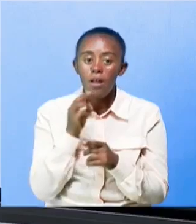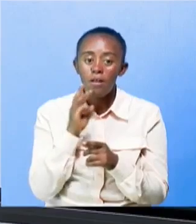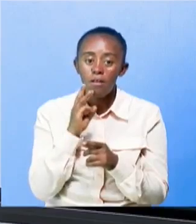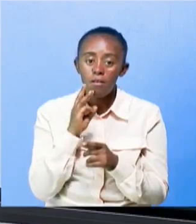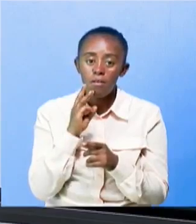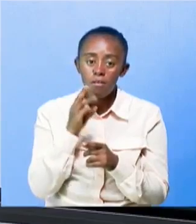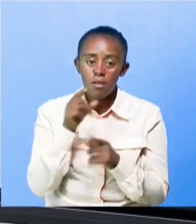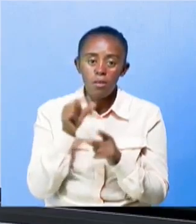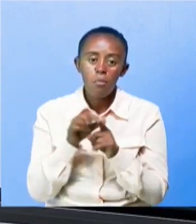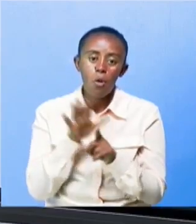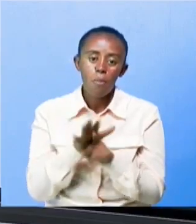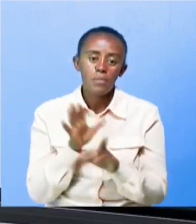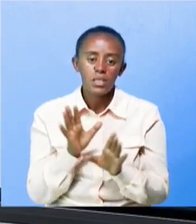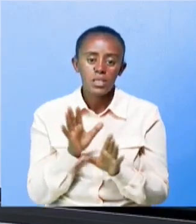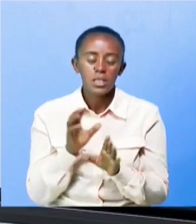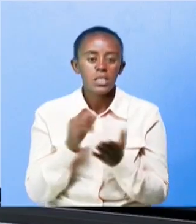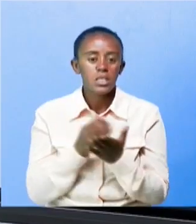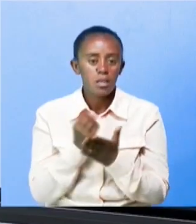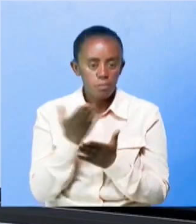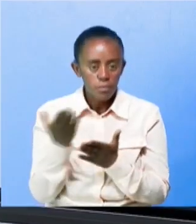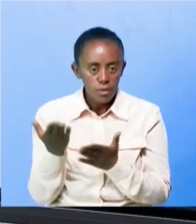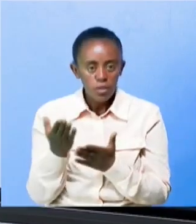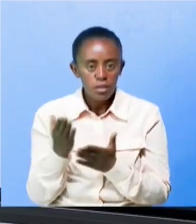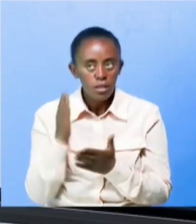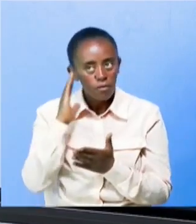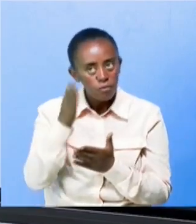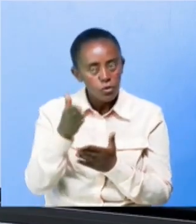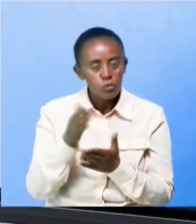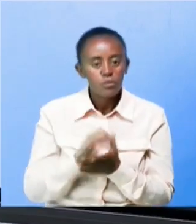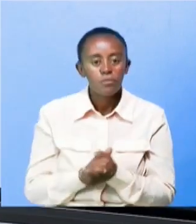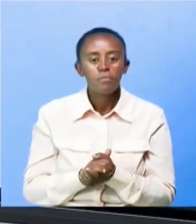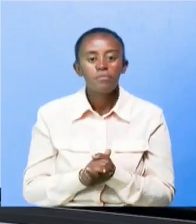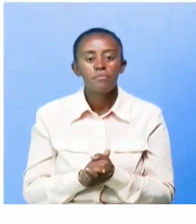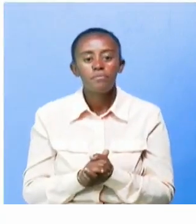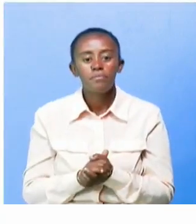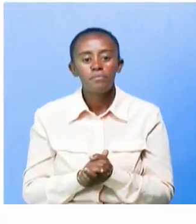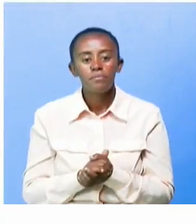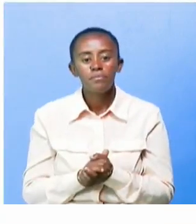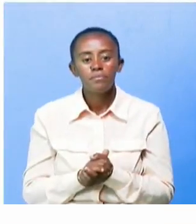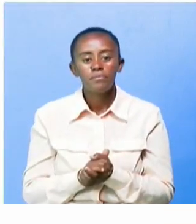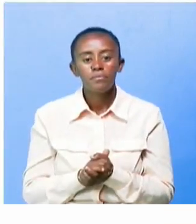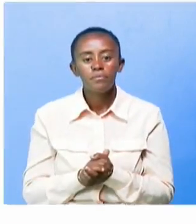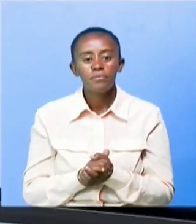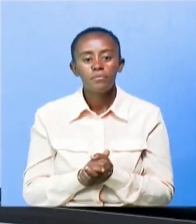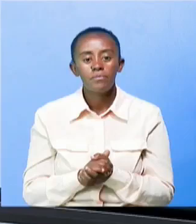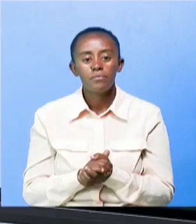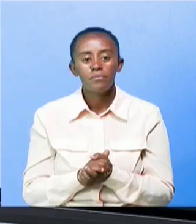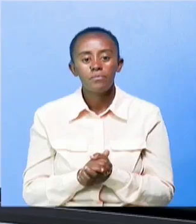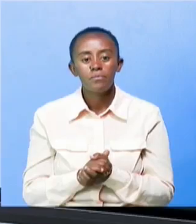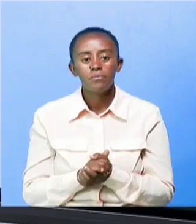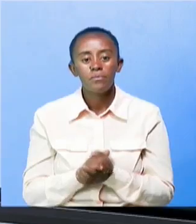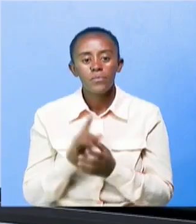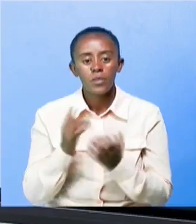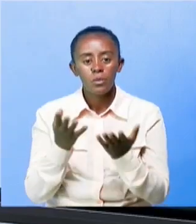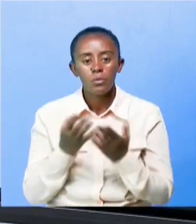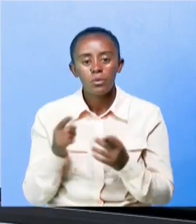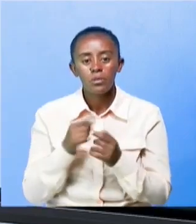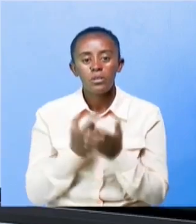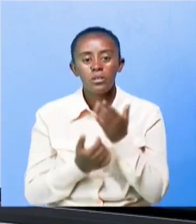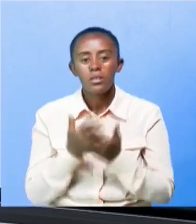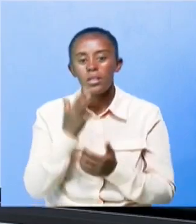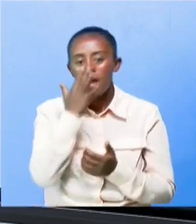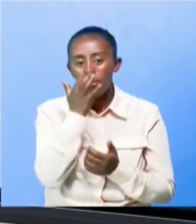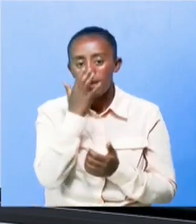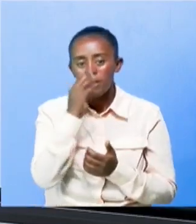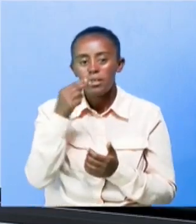to promise something, a future endeavor. What about when we want to talk about